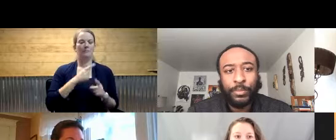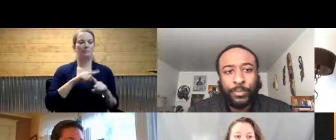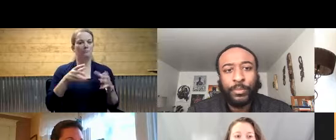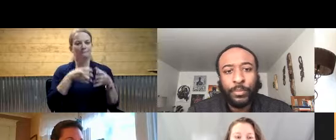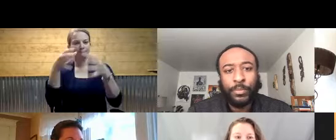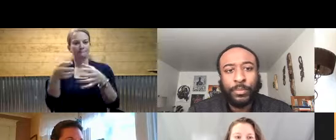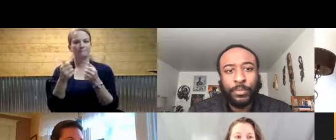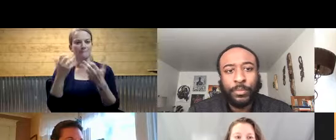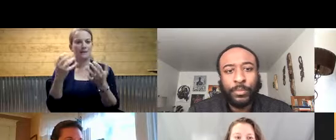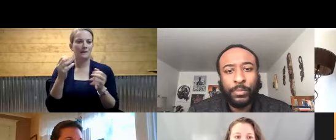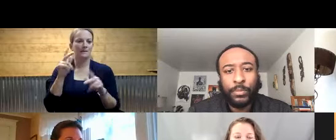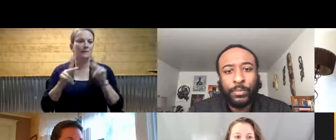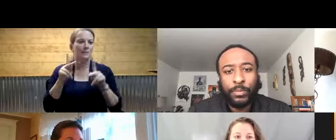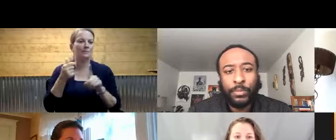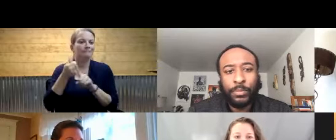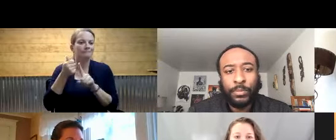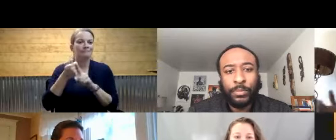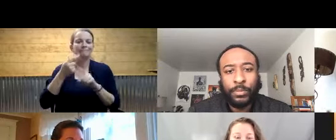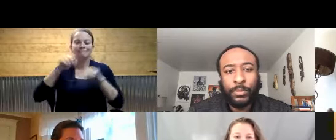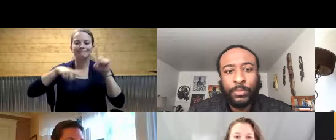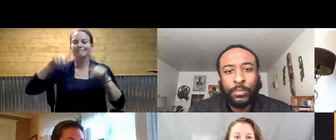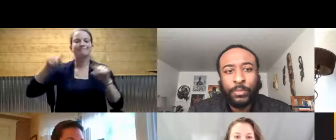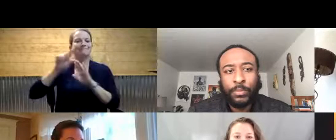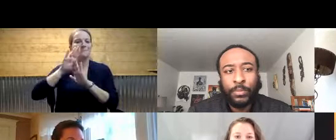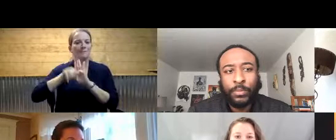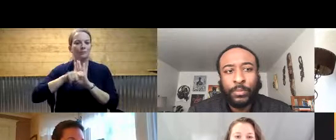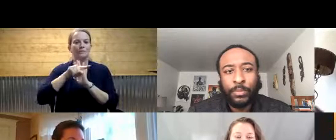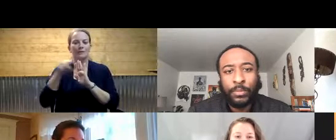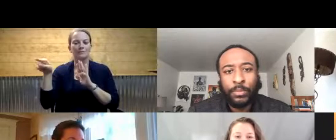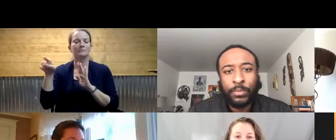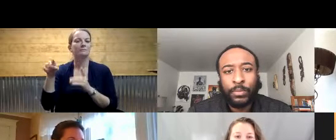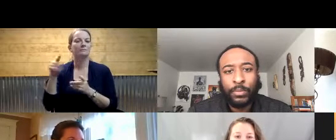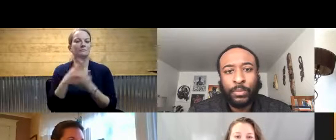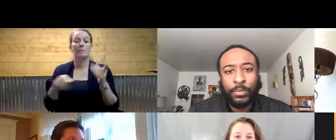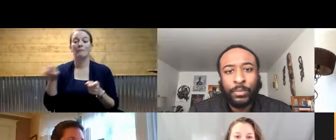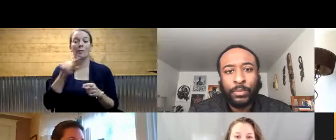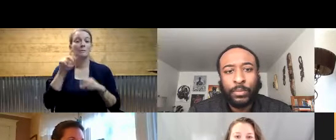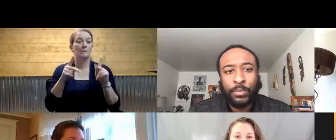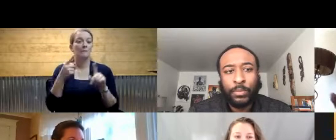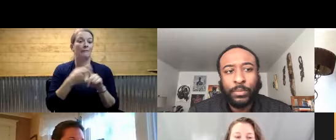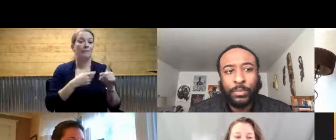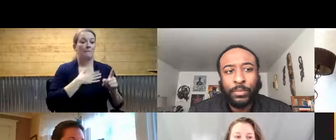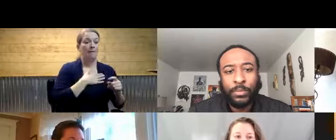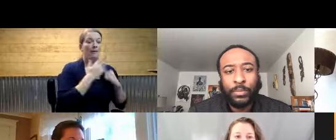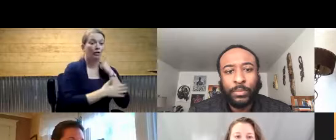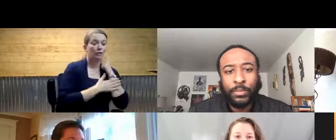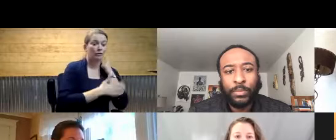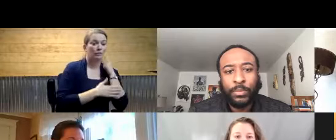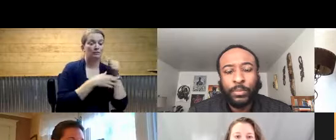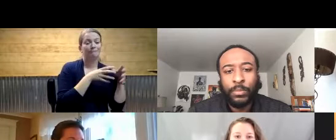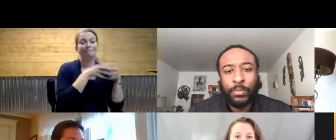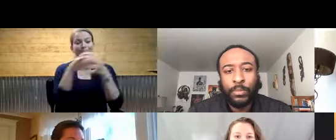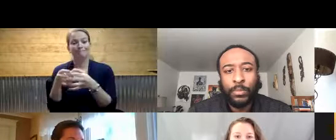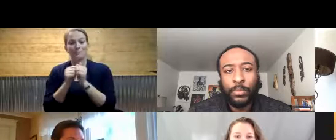are coming from different backgrounds. And some of those people are coming from the same country that you're going from.